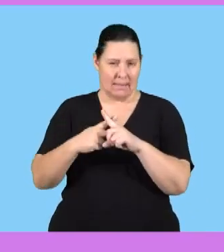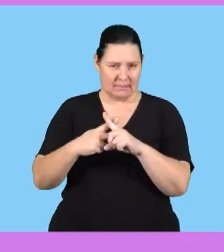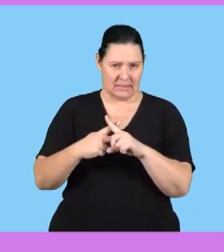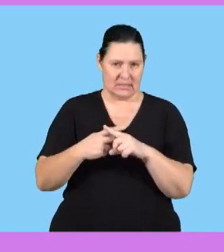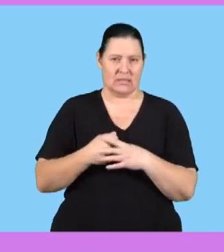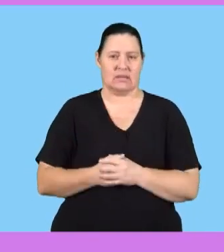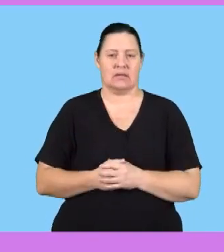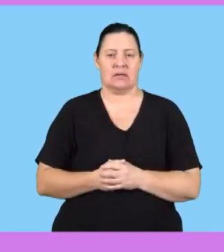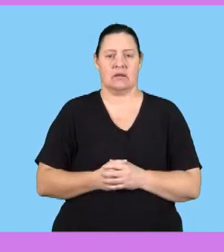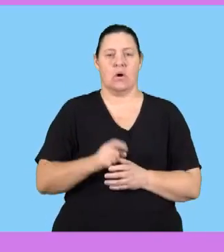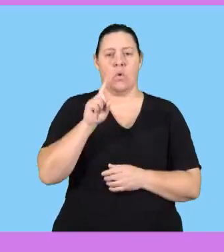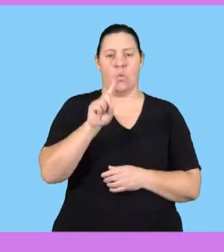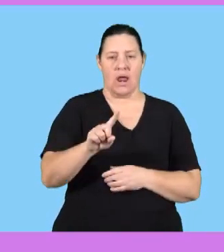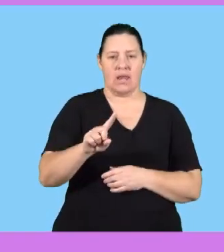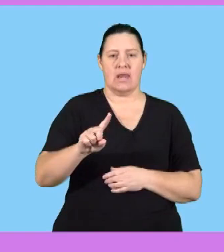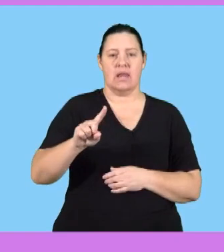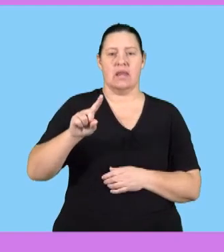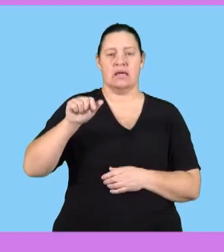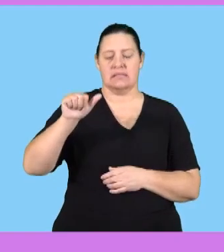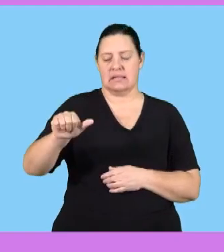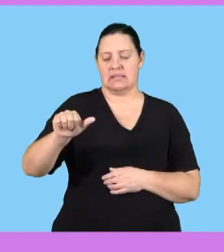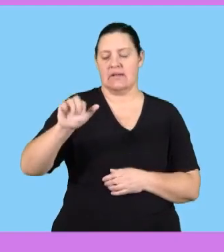Multiplication means of, right?